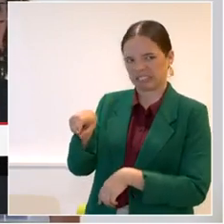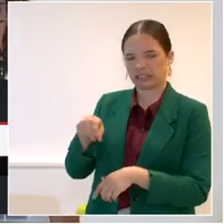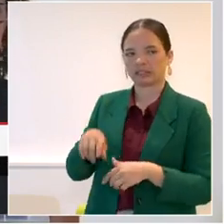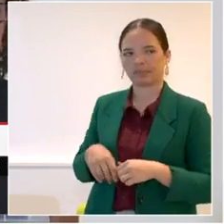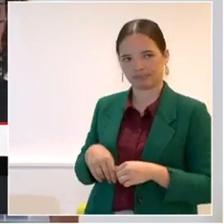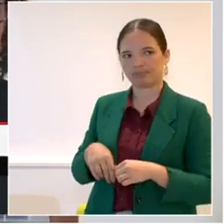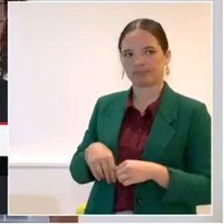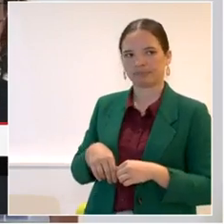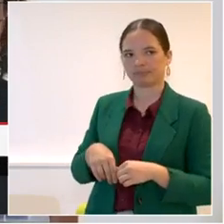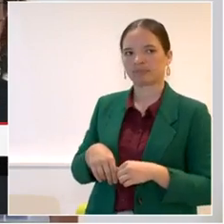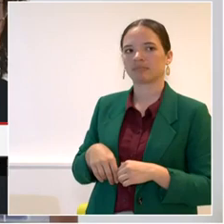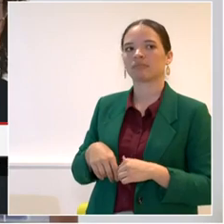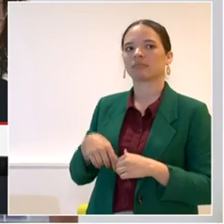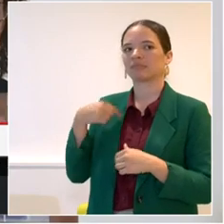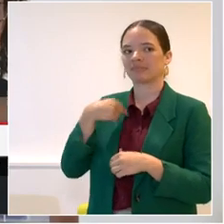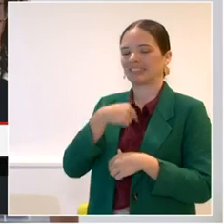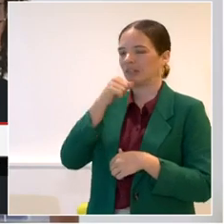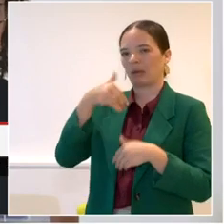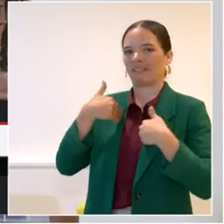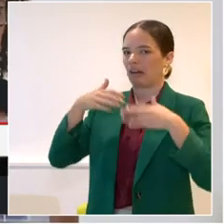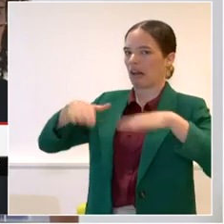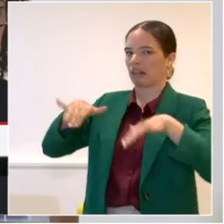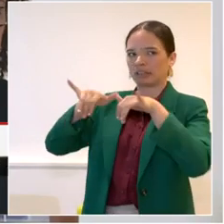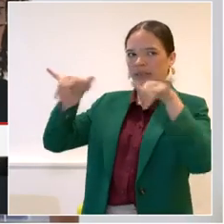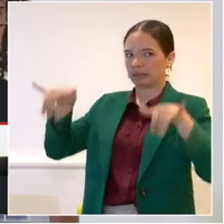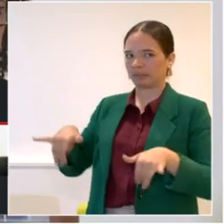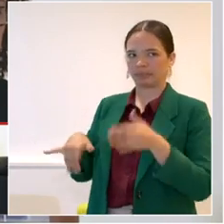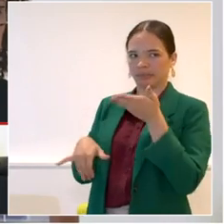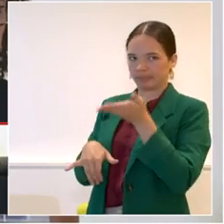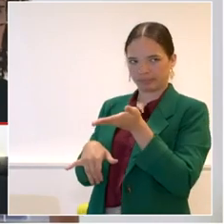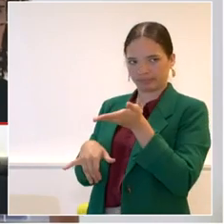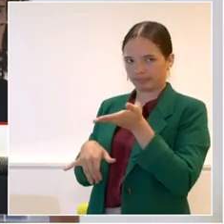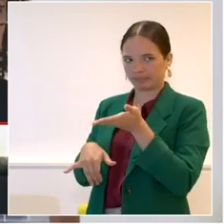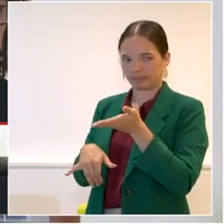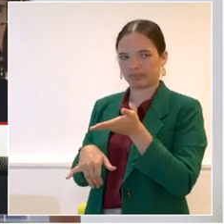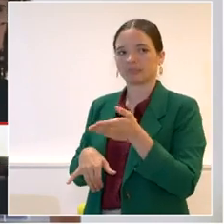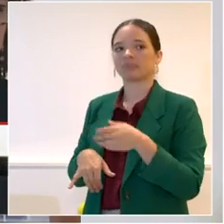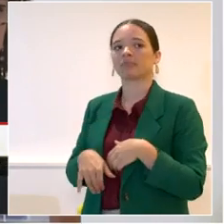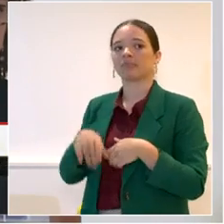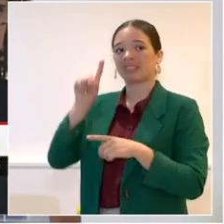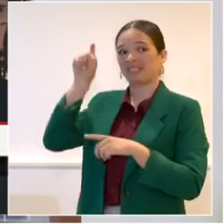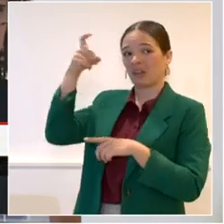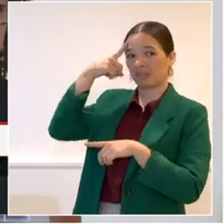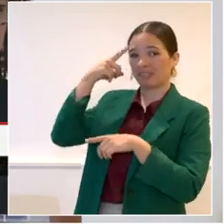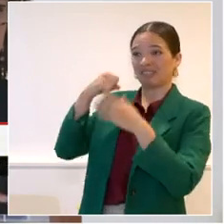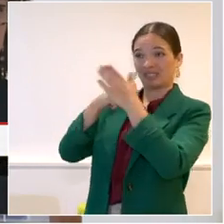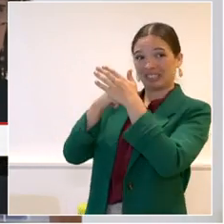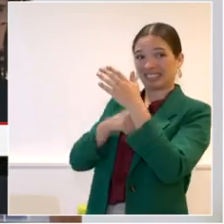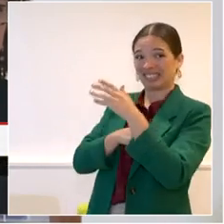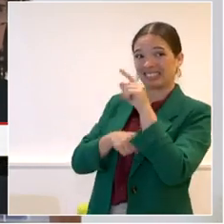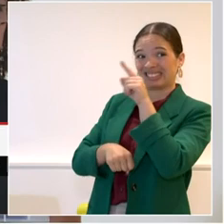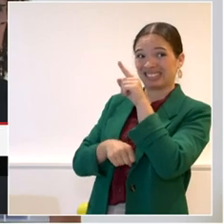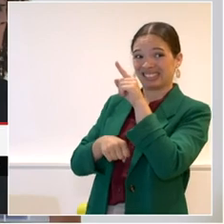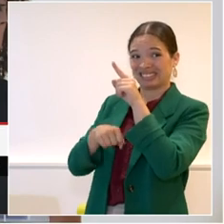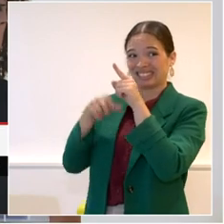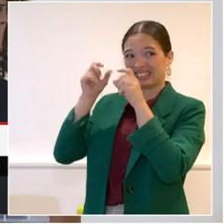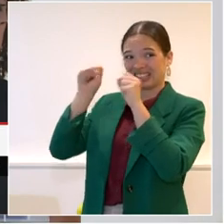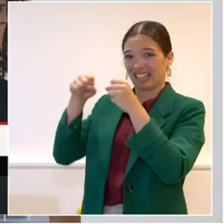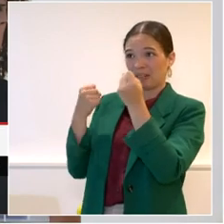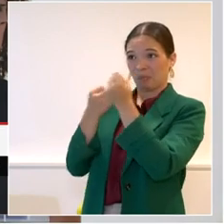a system in our government structure that will allow us to